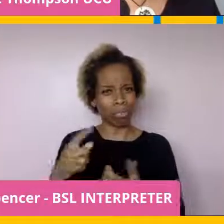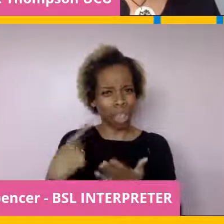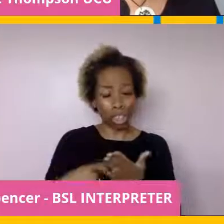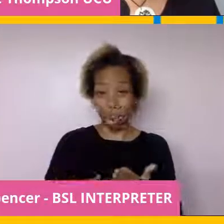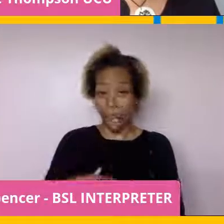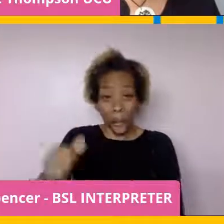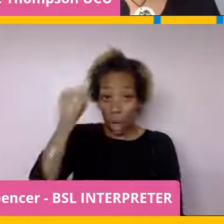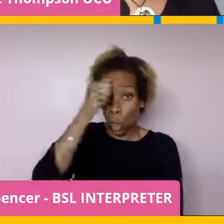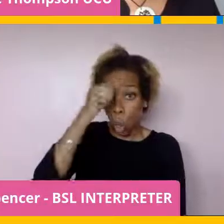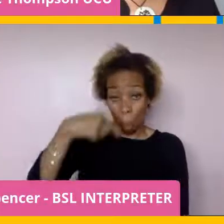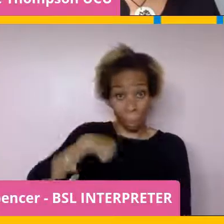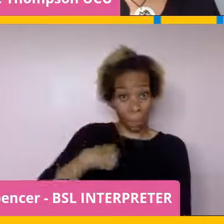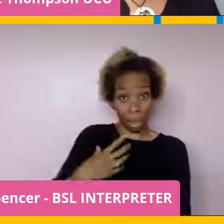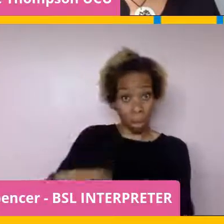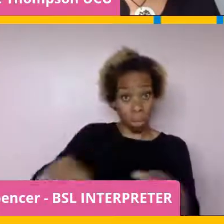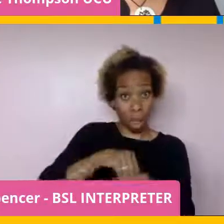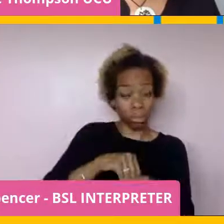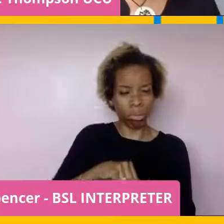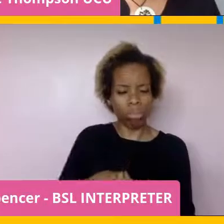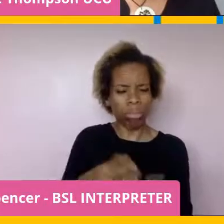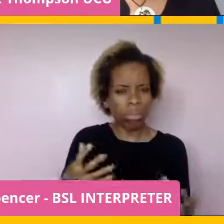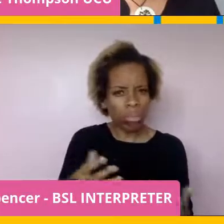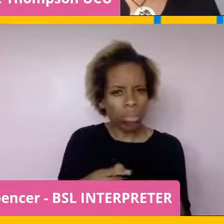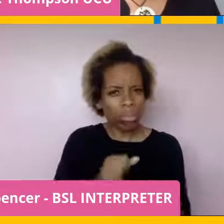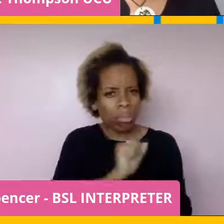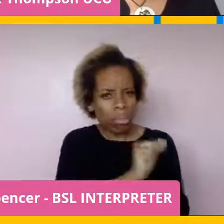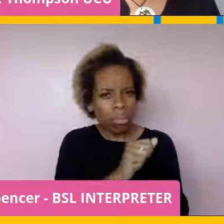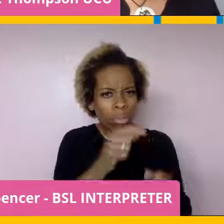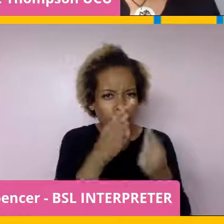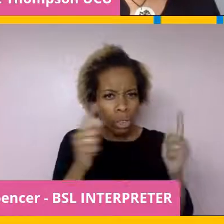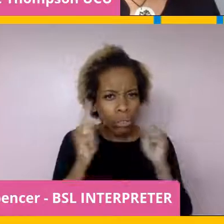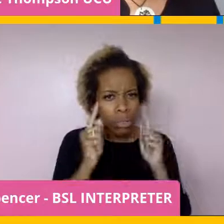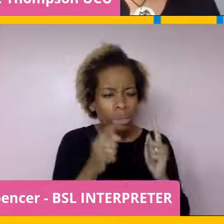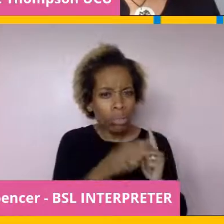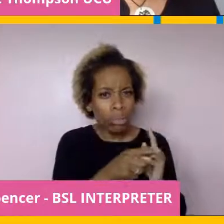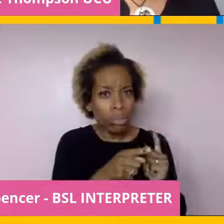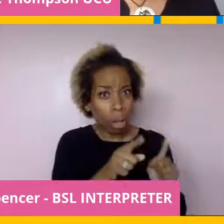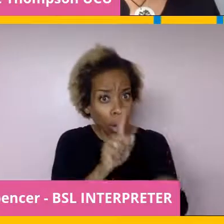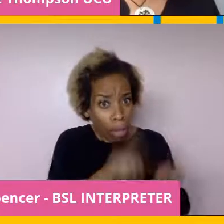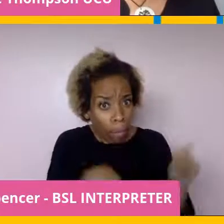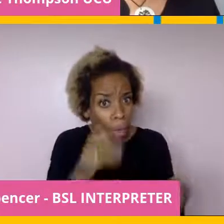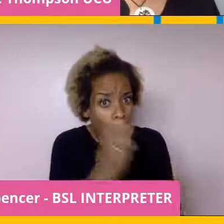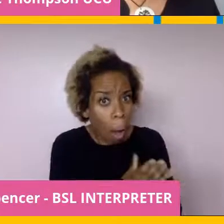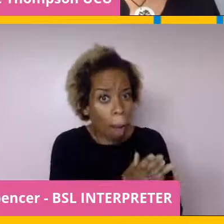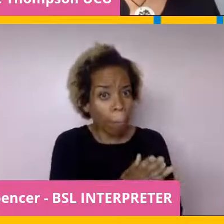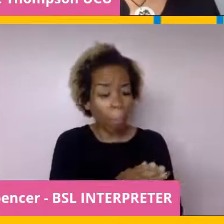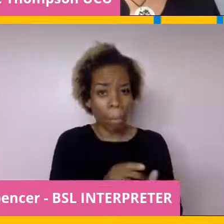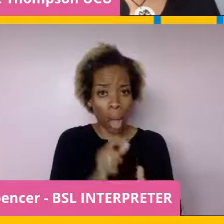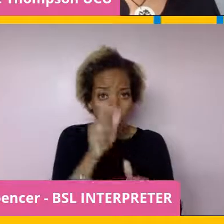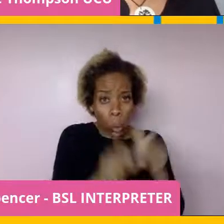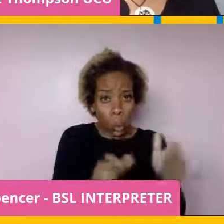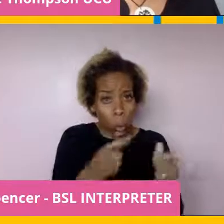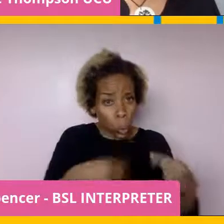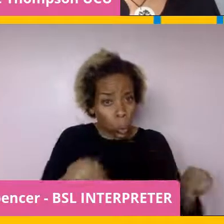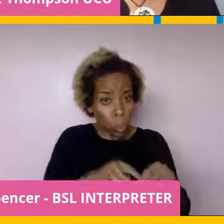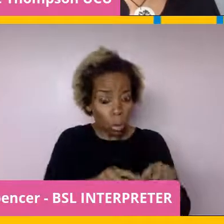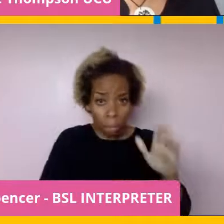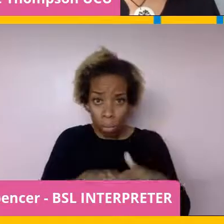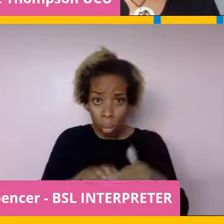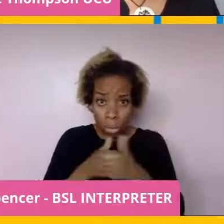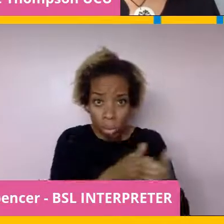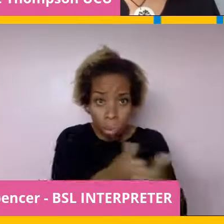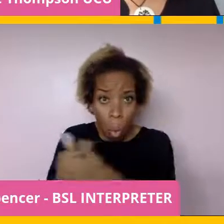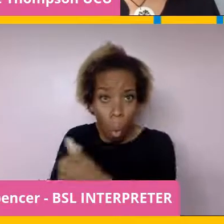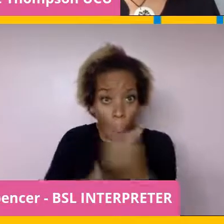basically will come back to how diverse an institution is and how diverse a student body that institution can support. And if there is